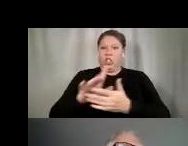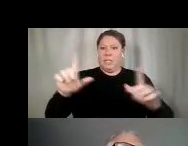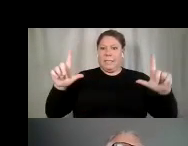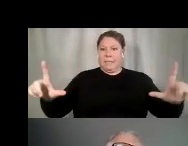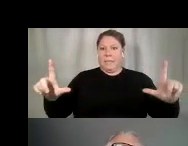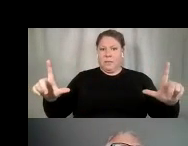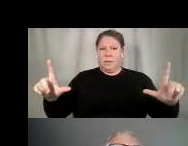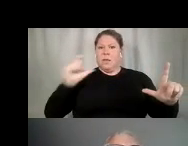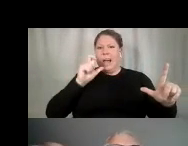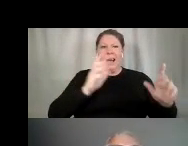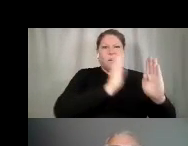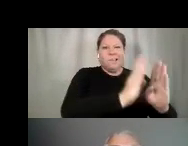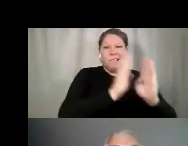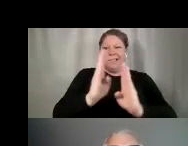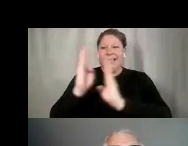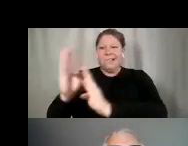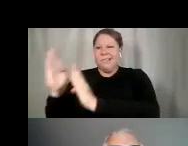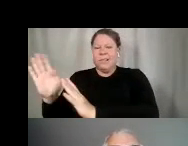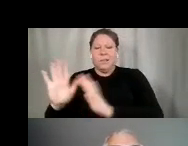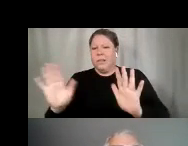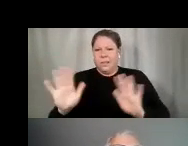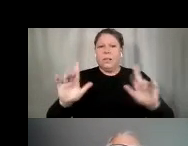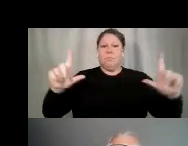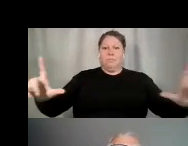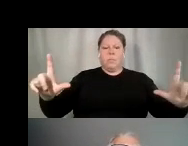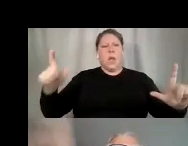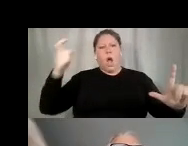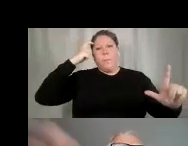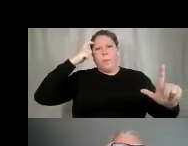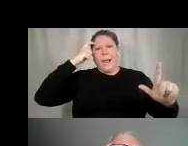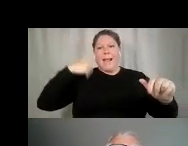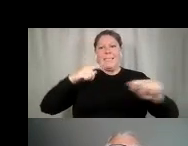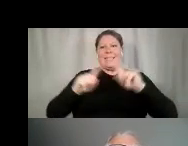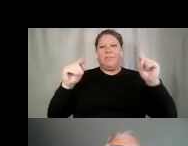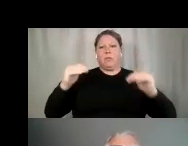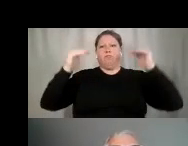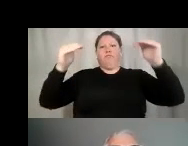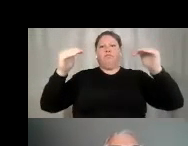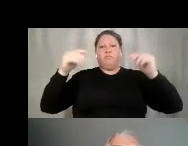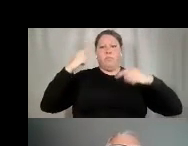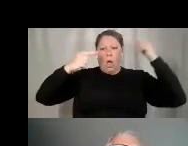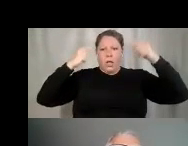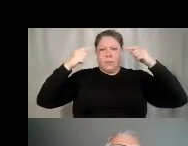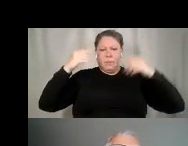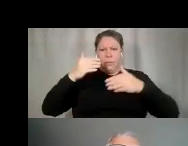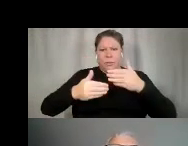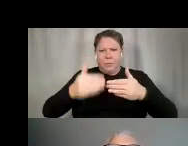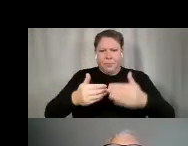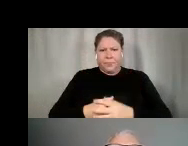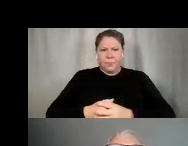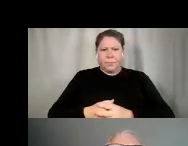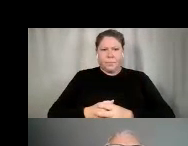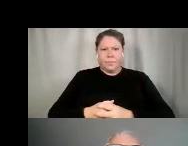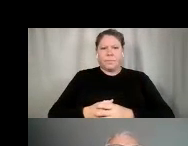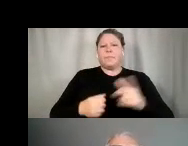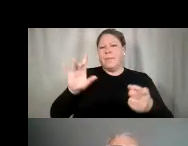brain processes this on a different level. Now, the one that you've gotten out there is a PDF that's in an 8x10. You can